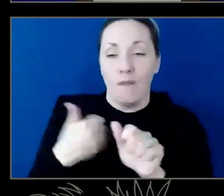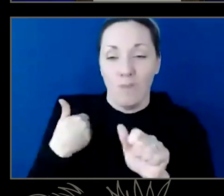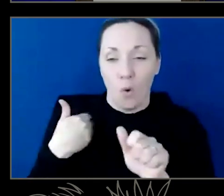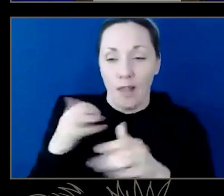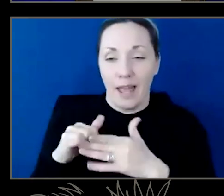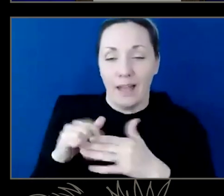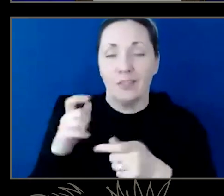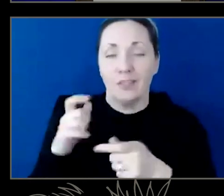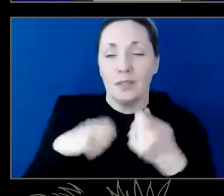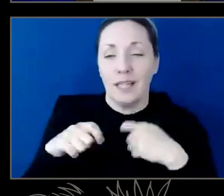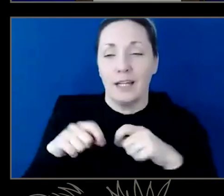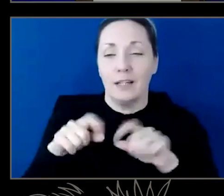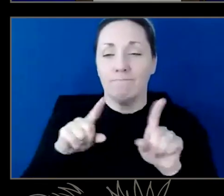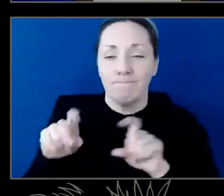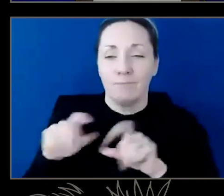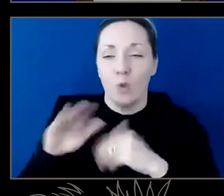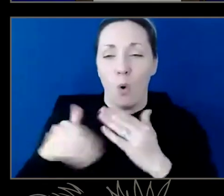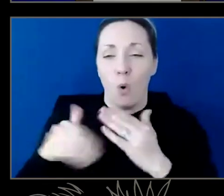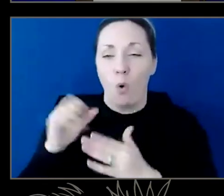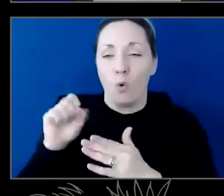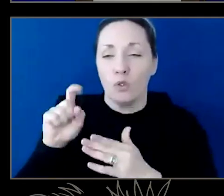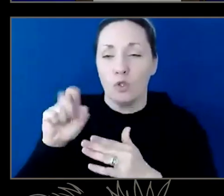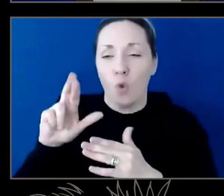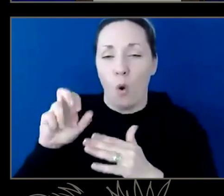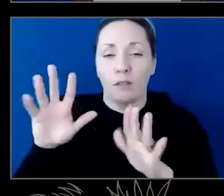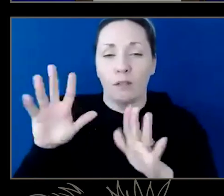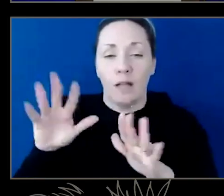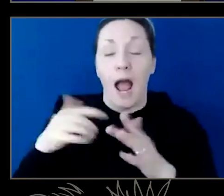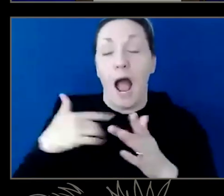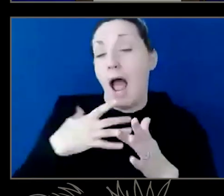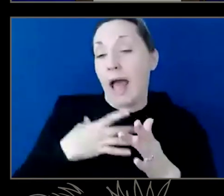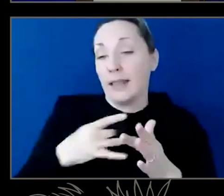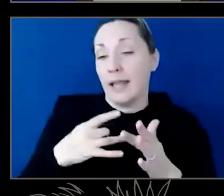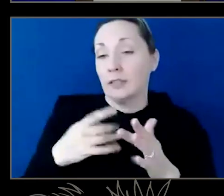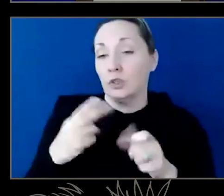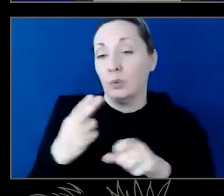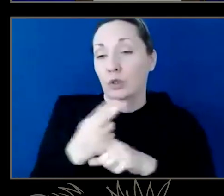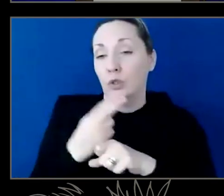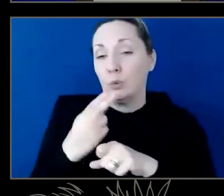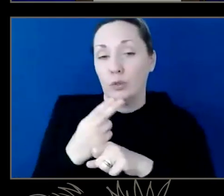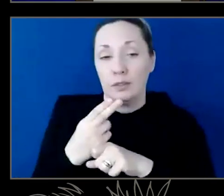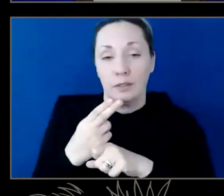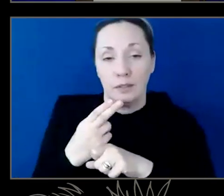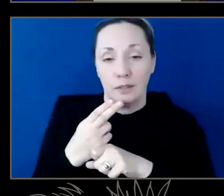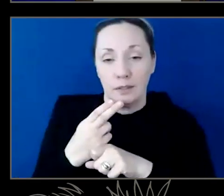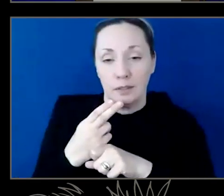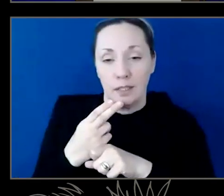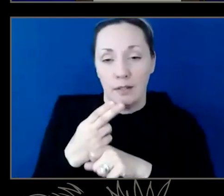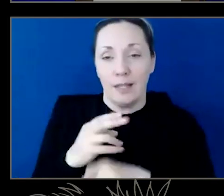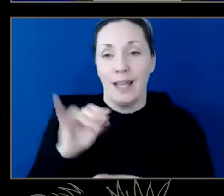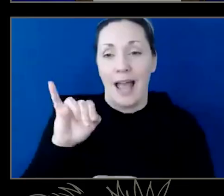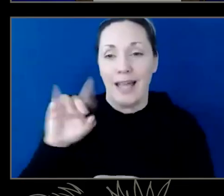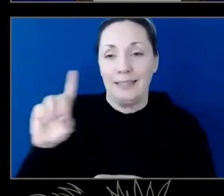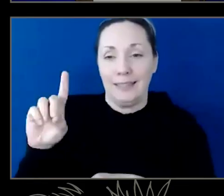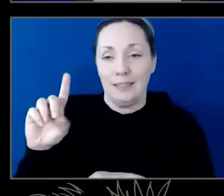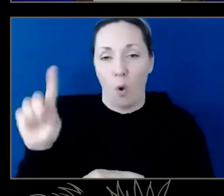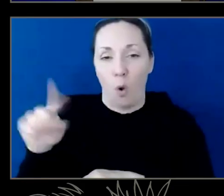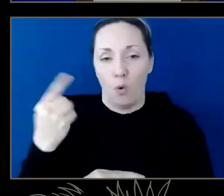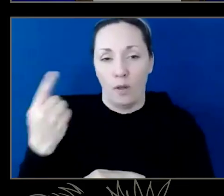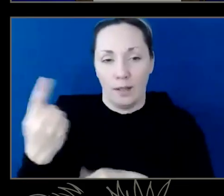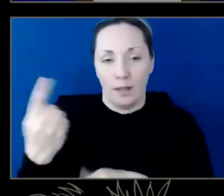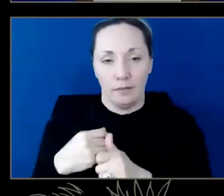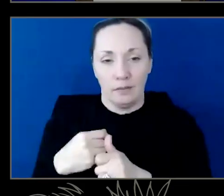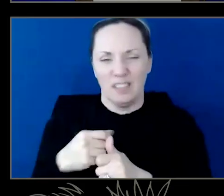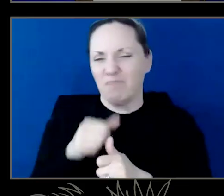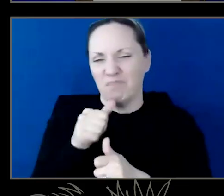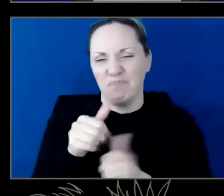entire store and returning that, I like to subscribe to the IDs only. That those rarely